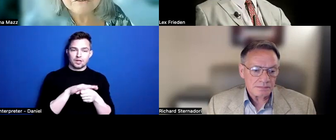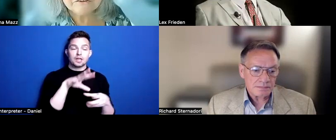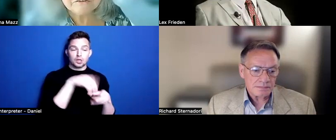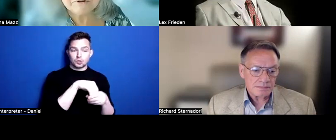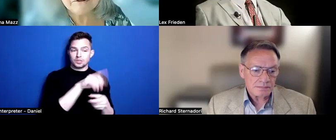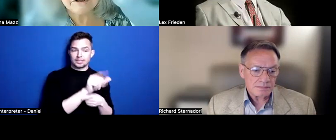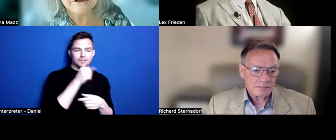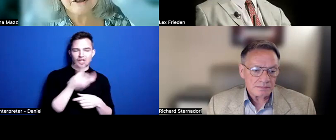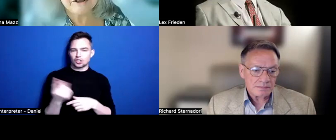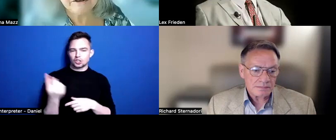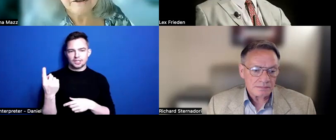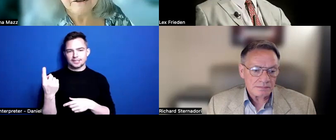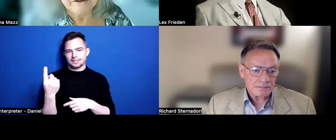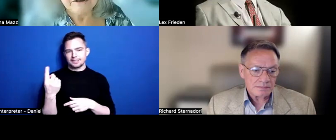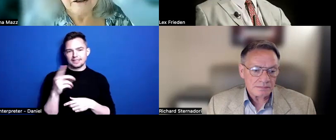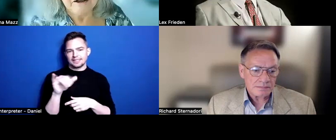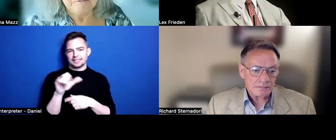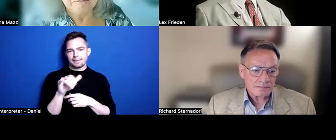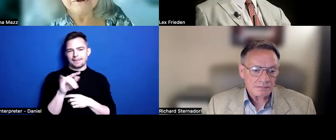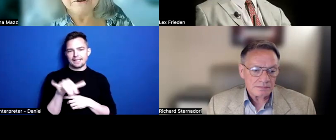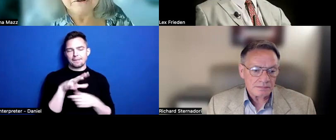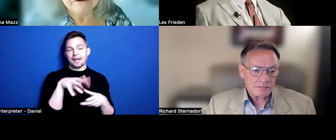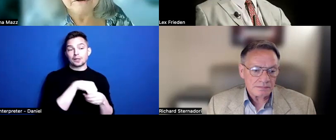not just disability. And